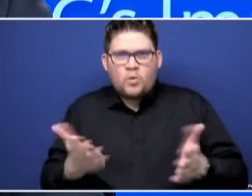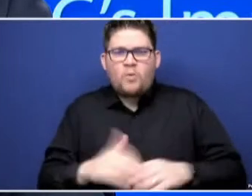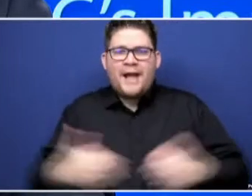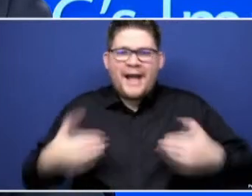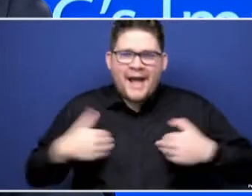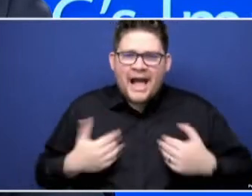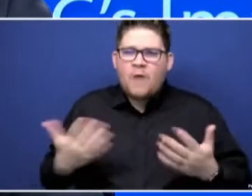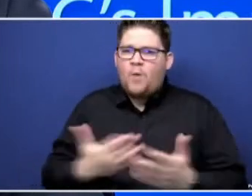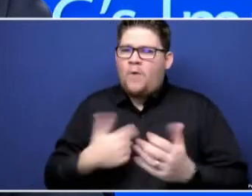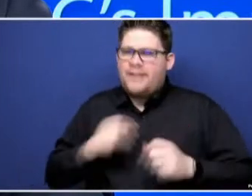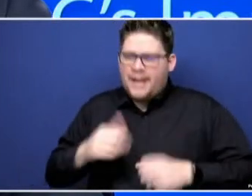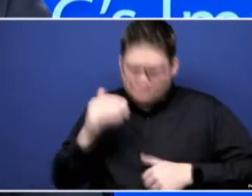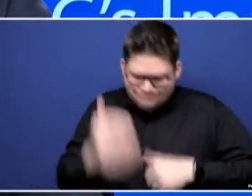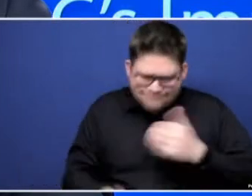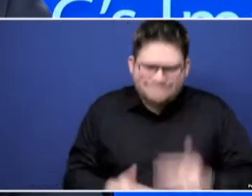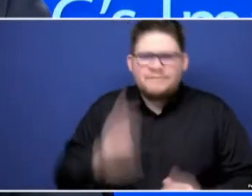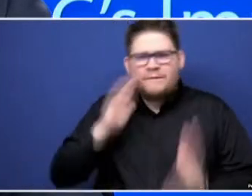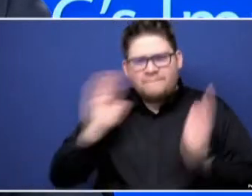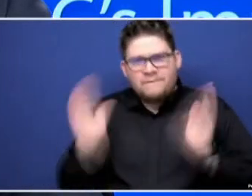follow-up?